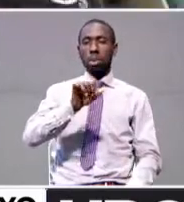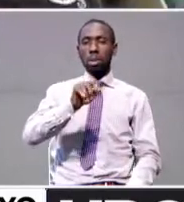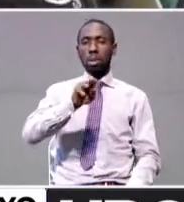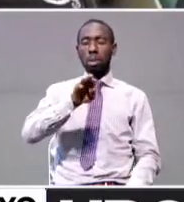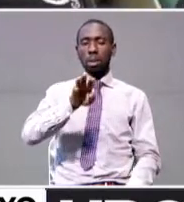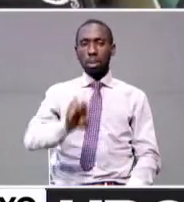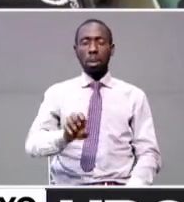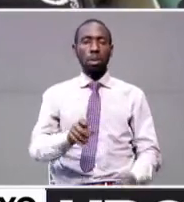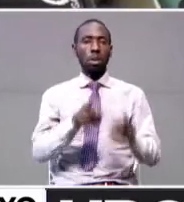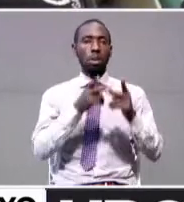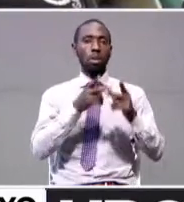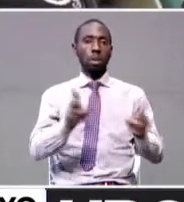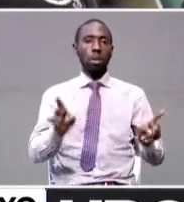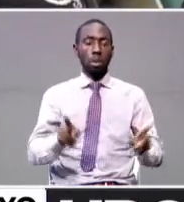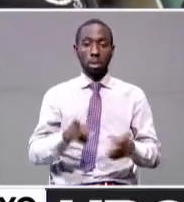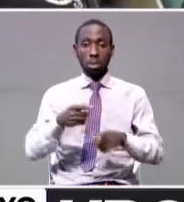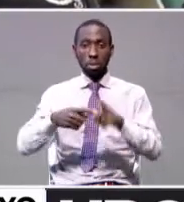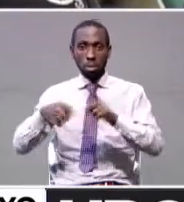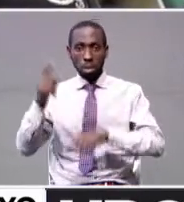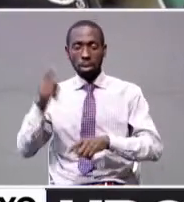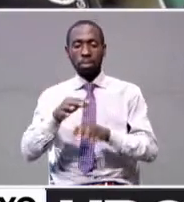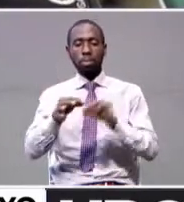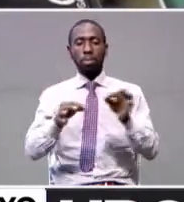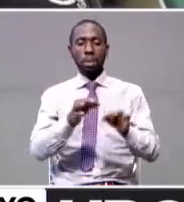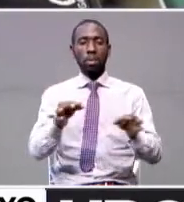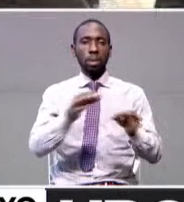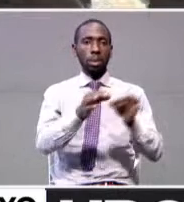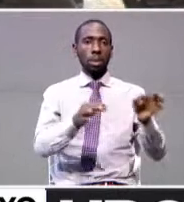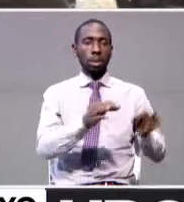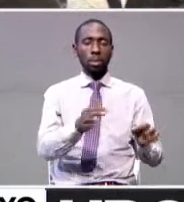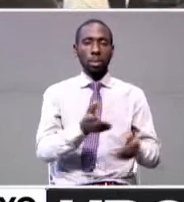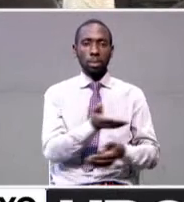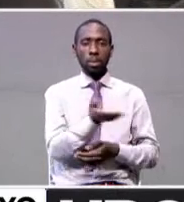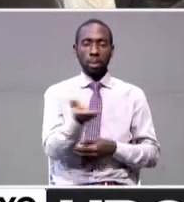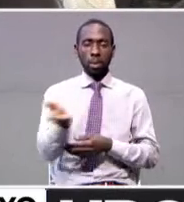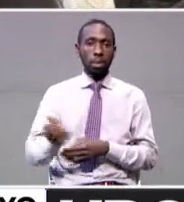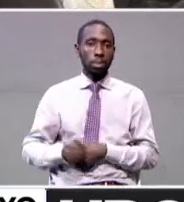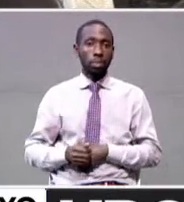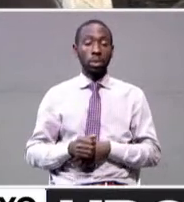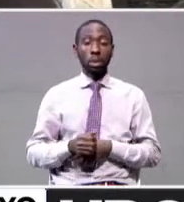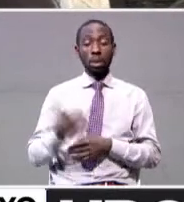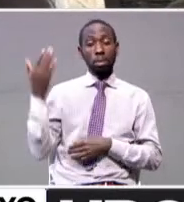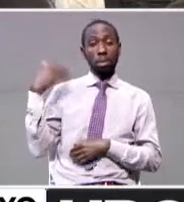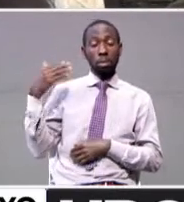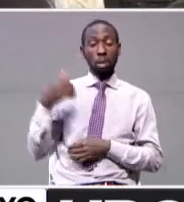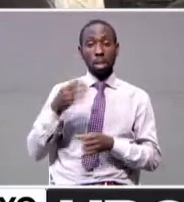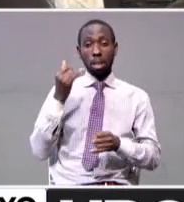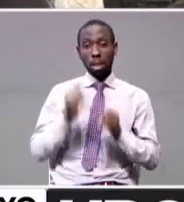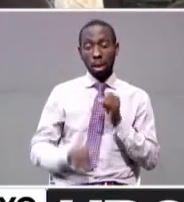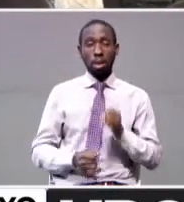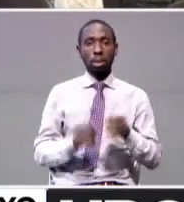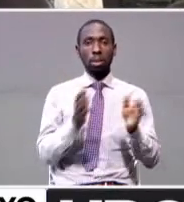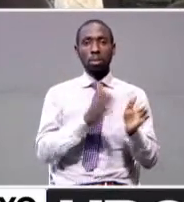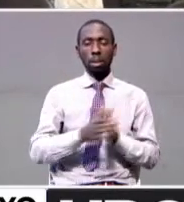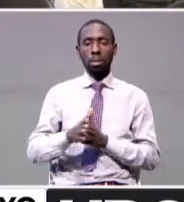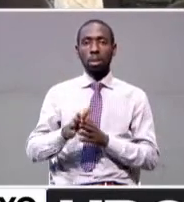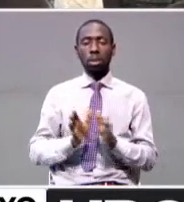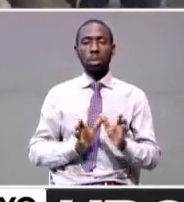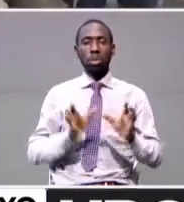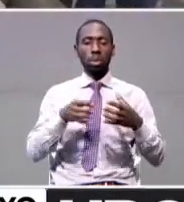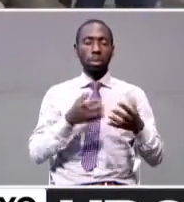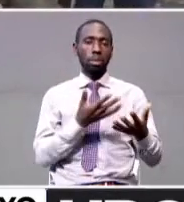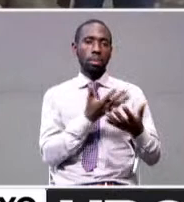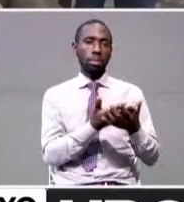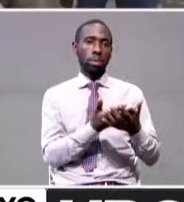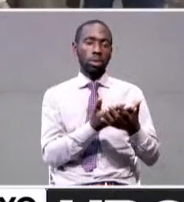okuziggulawo era ng'abawanguzi baakuweebwa ebirabo. Empaka ezaasembayo z'omulundi ogw'ekkumi n'etaano zaategekebwa ekitongole ky'abamakomera